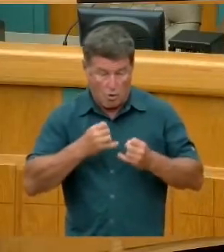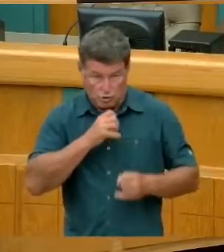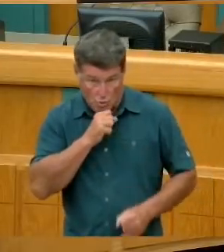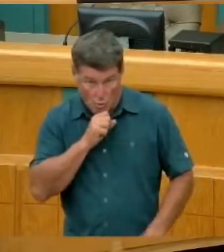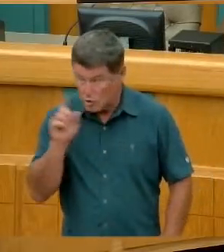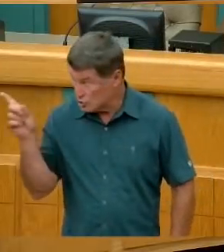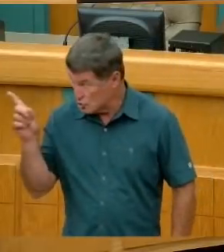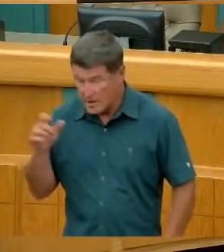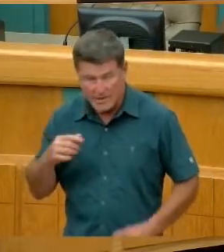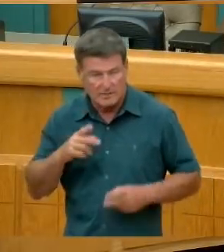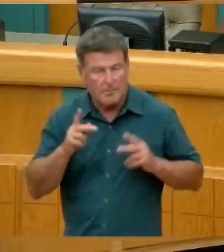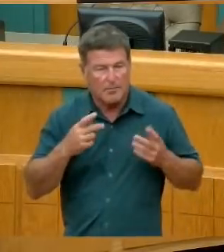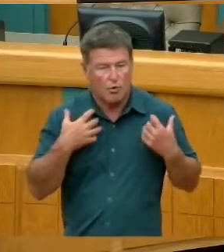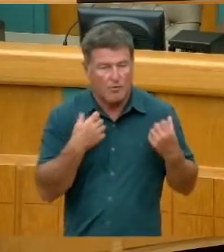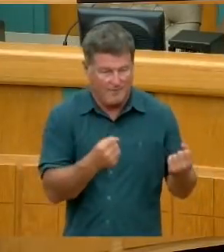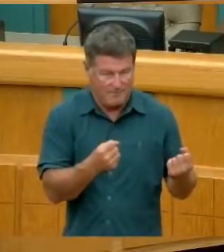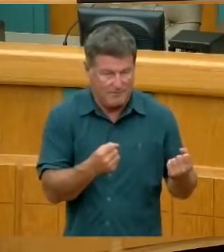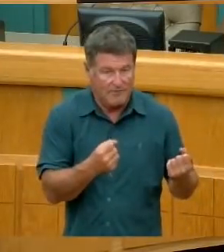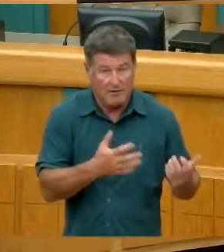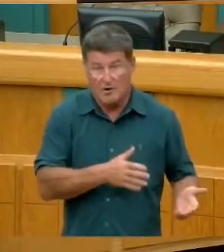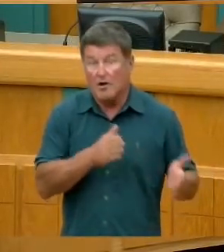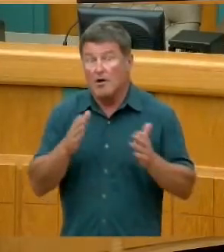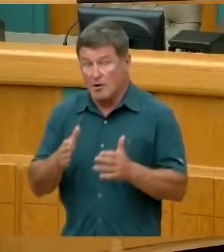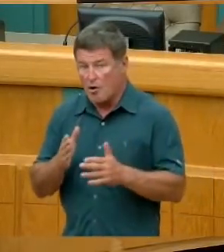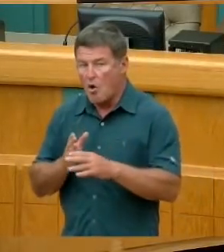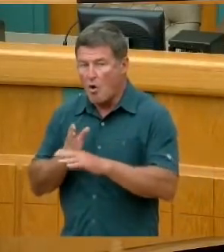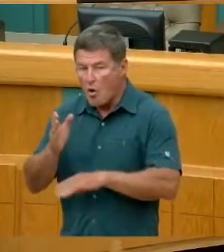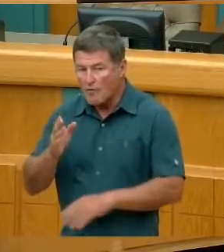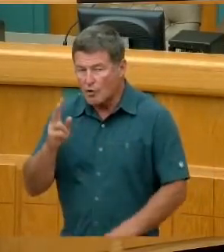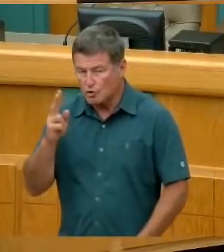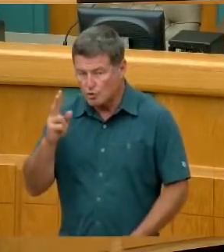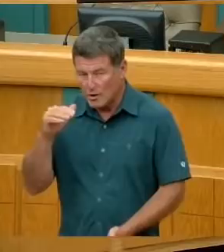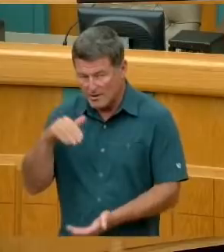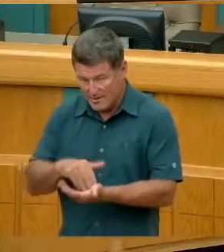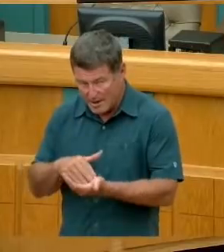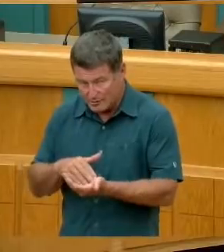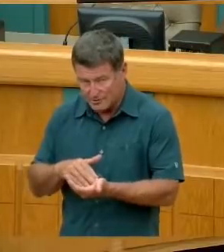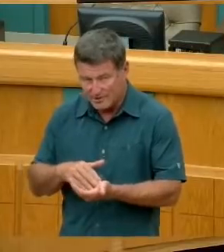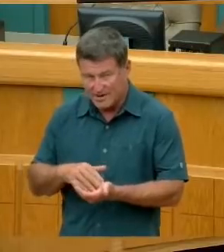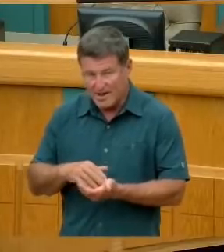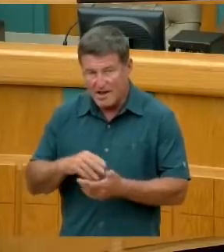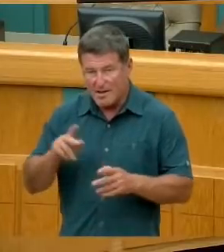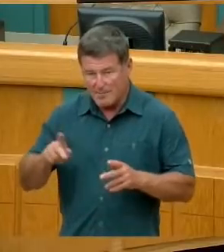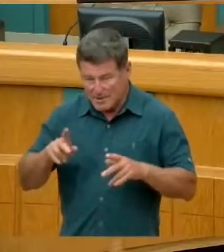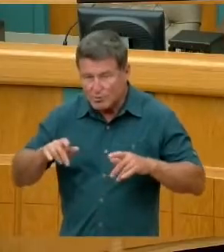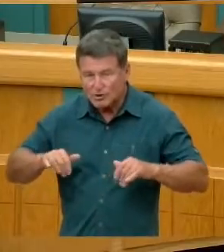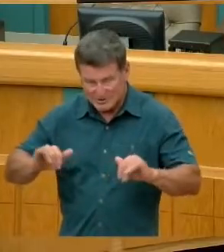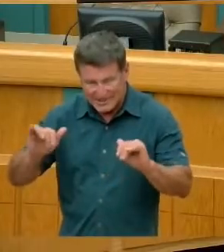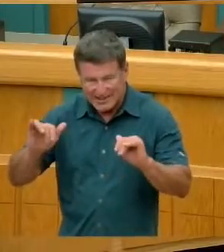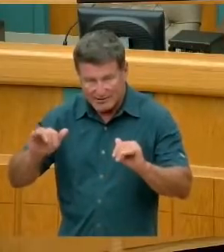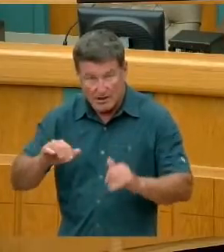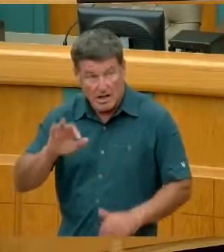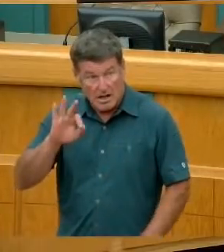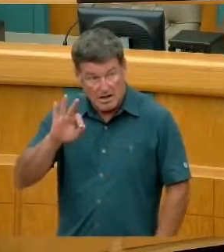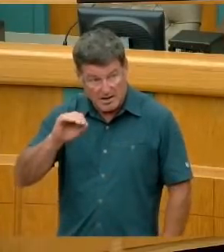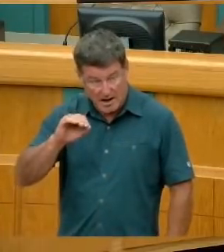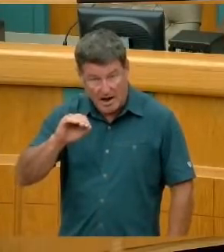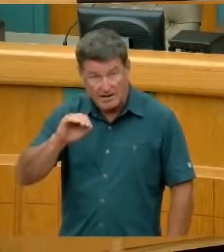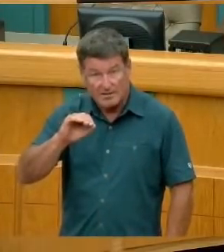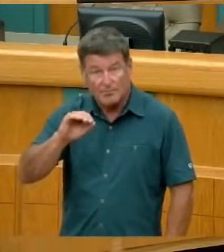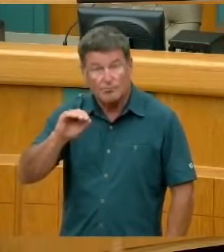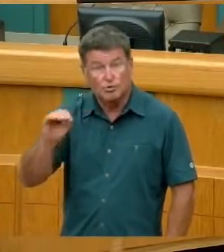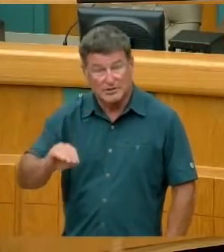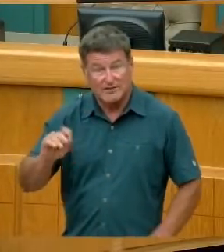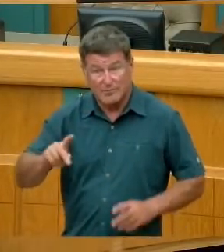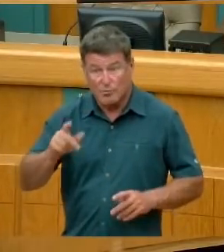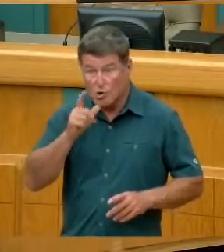recovered cases. But with over 2,000 active cases, that's 90% of all persons that have the COVID.